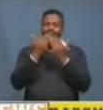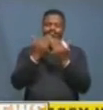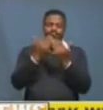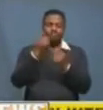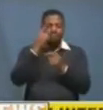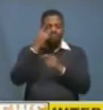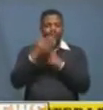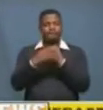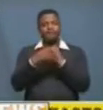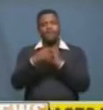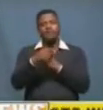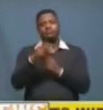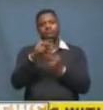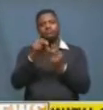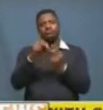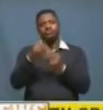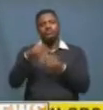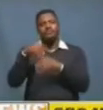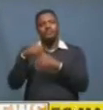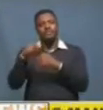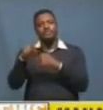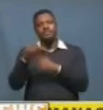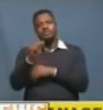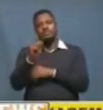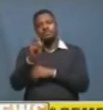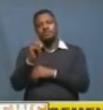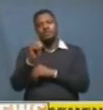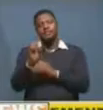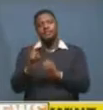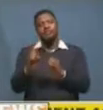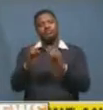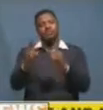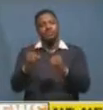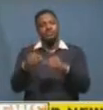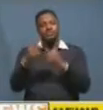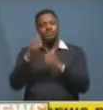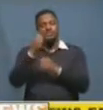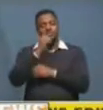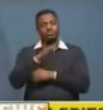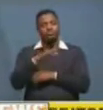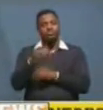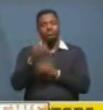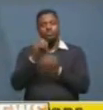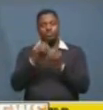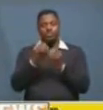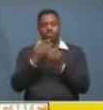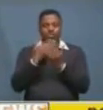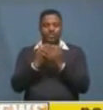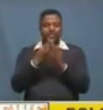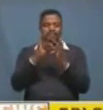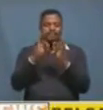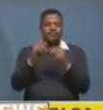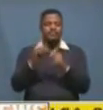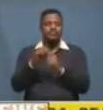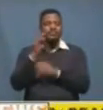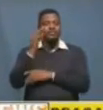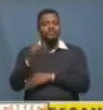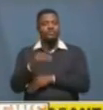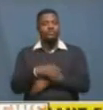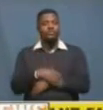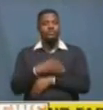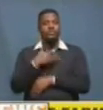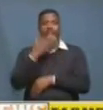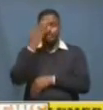Stanbic Bank for choosing to invest in STEM education to give the girl child a sound footing in future. We do know